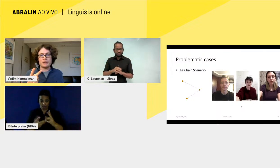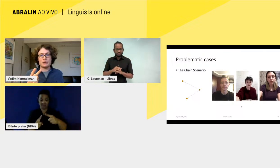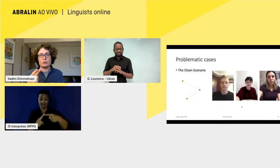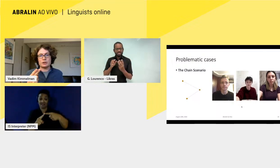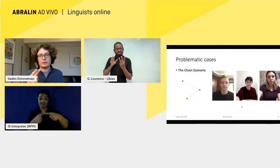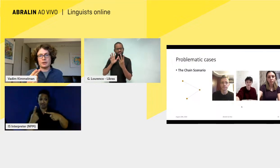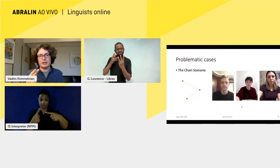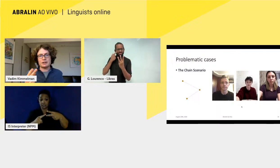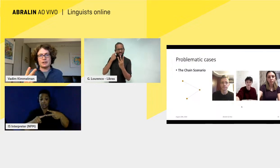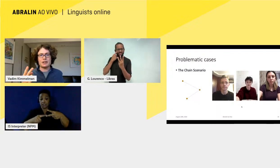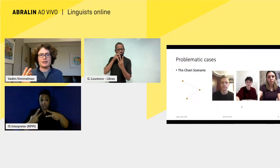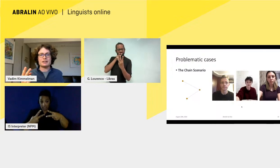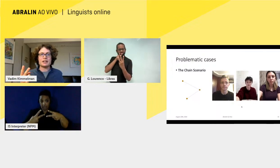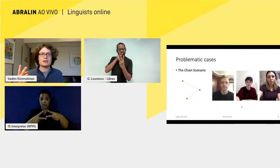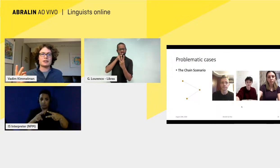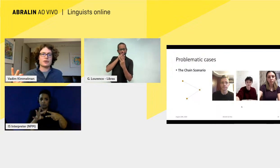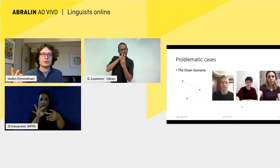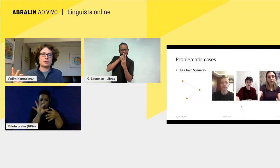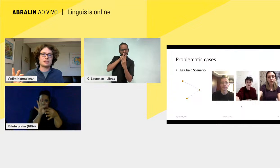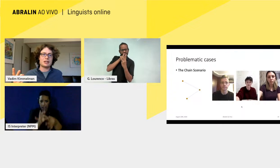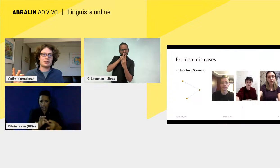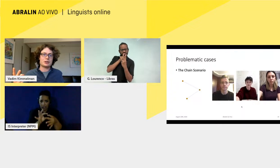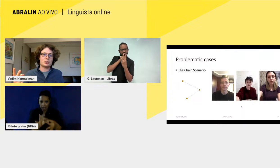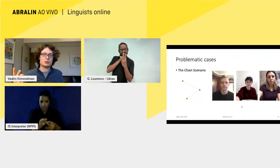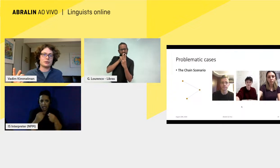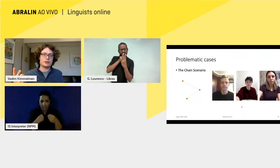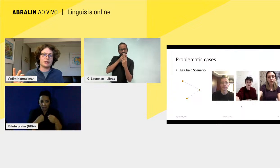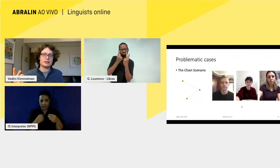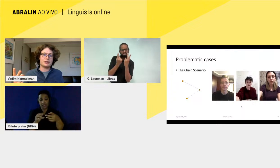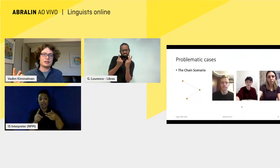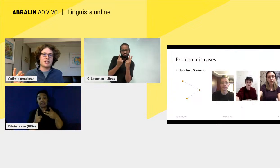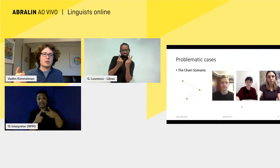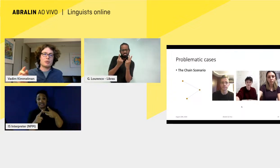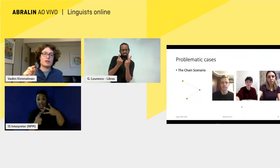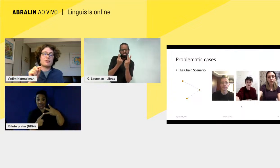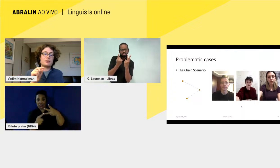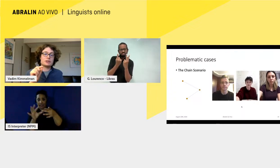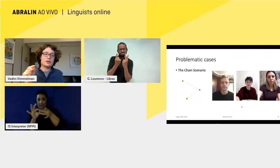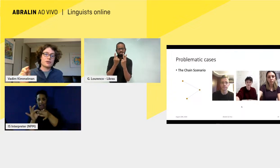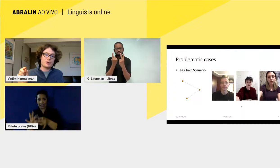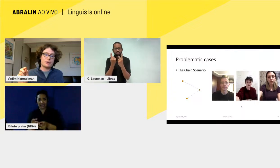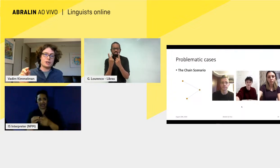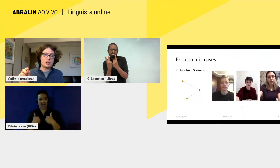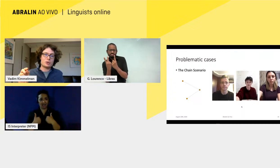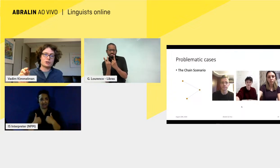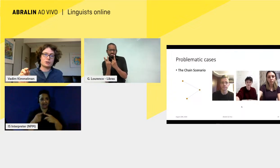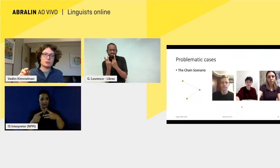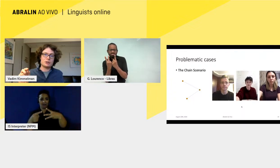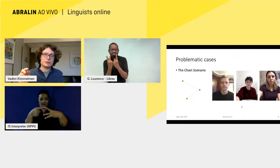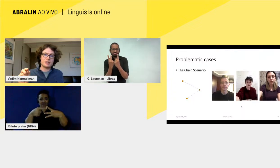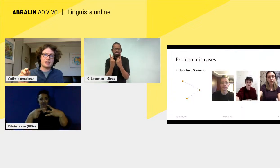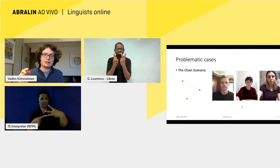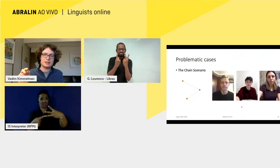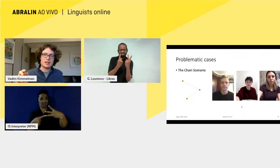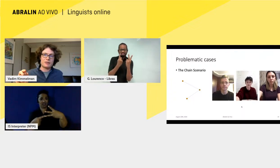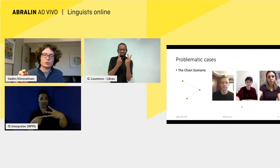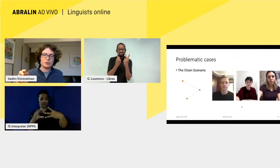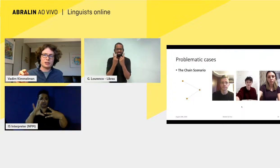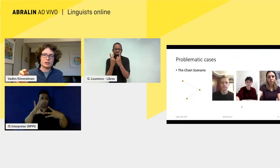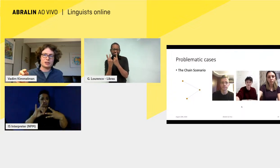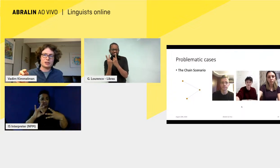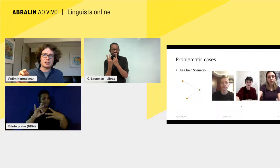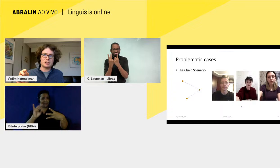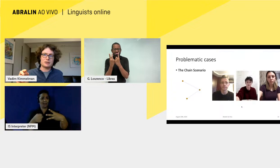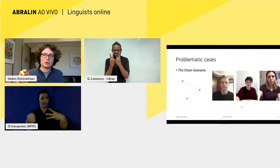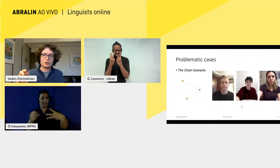are very closely related, and the second and the third sign are closely related. But the first and the third are not closely related enough